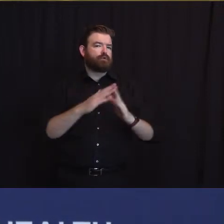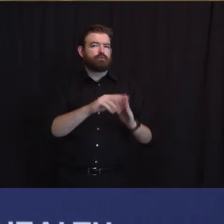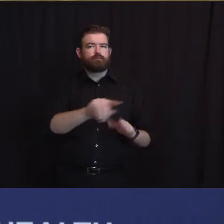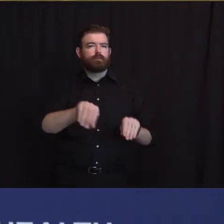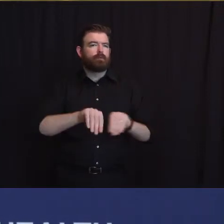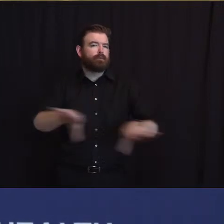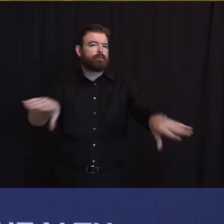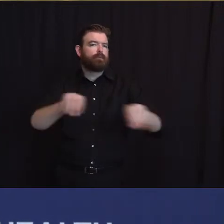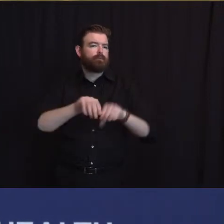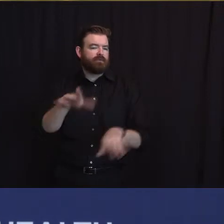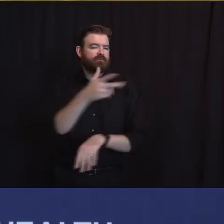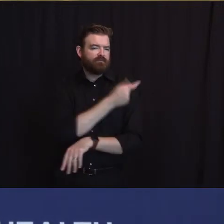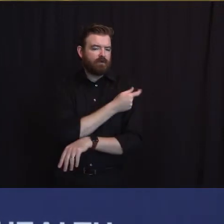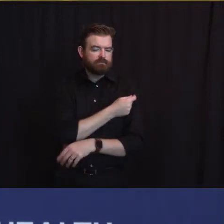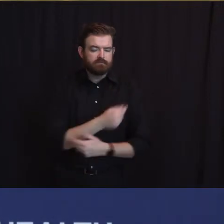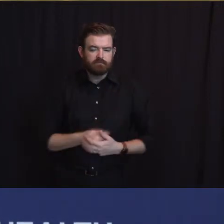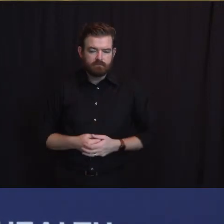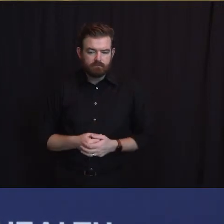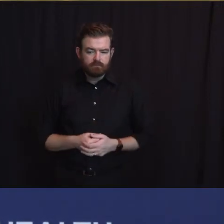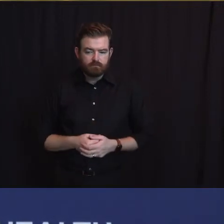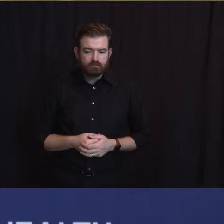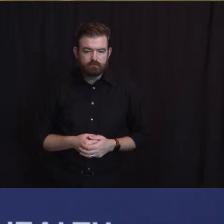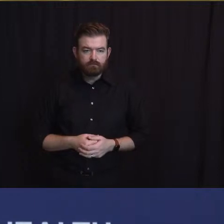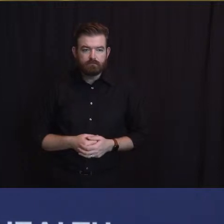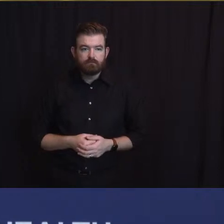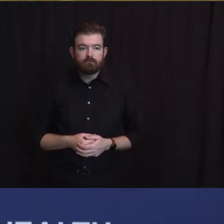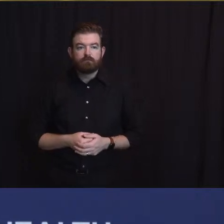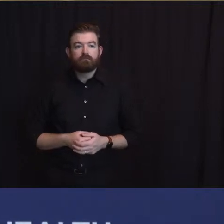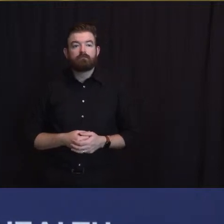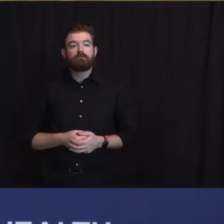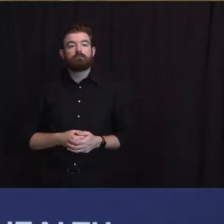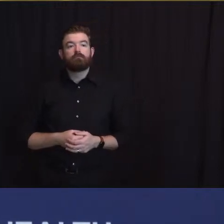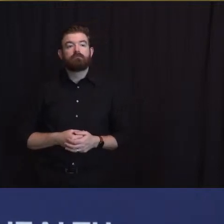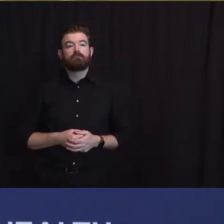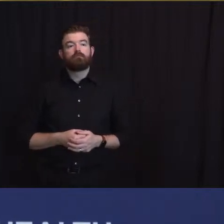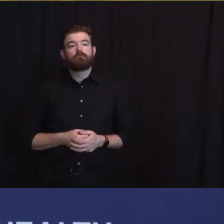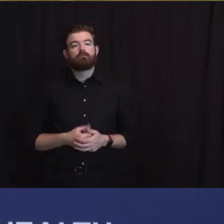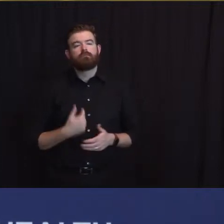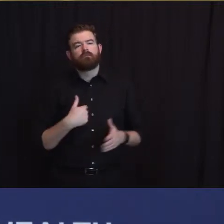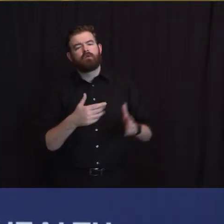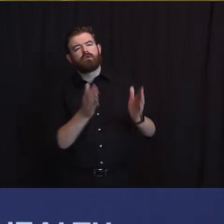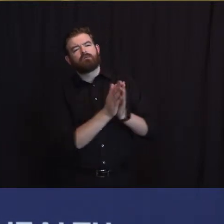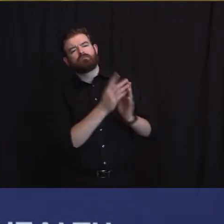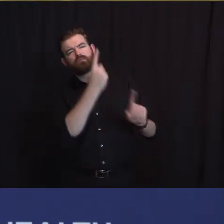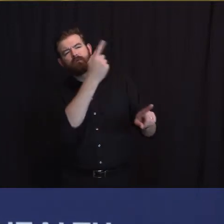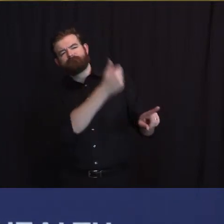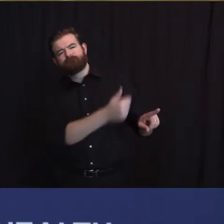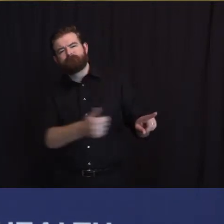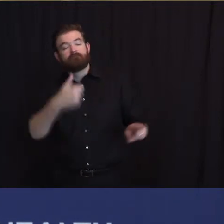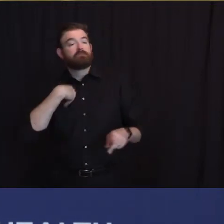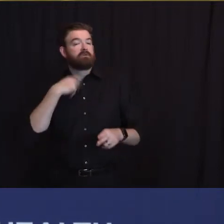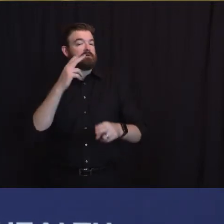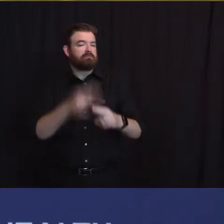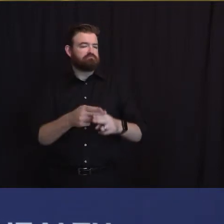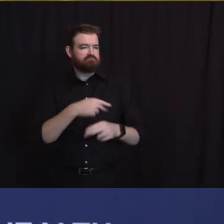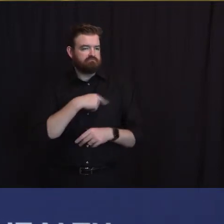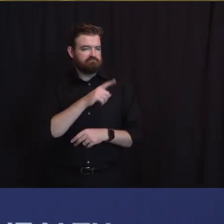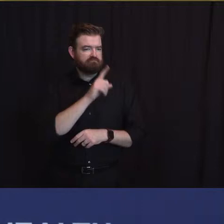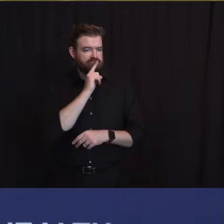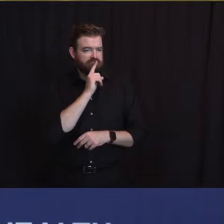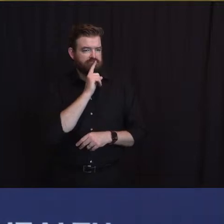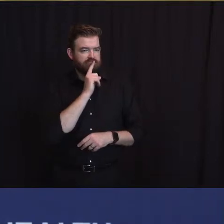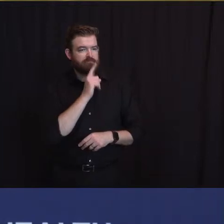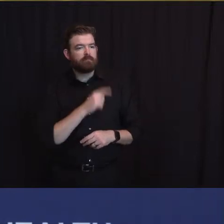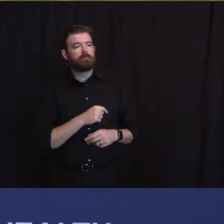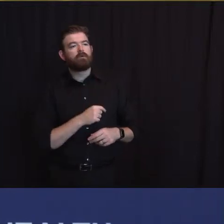Eddie. I asked a senior person, I'll leave nameless, but someone I respect in the healthcare community. I